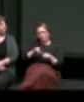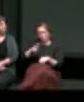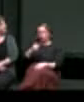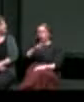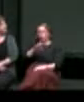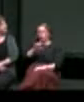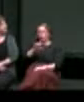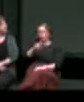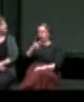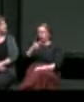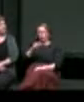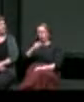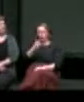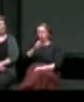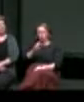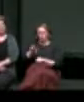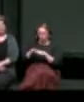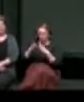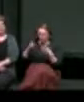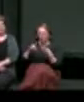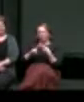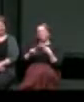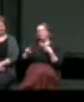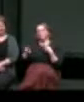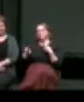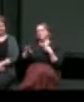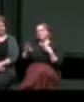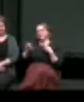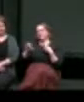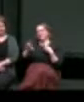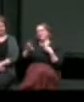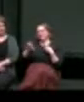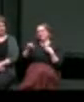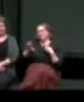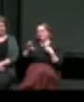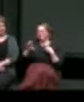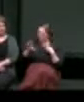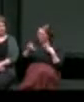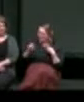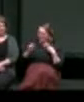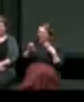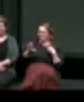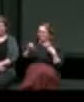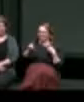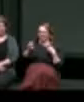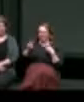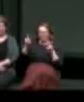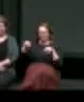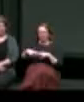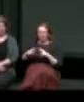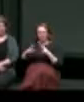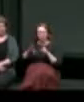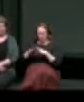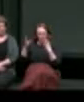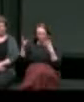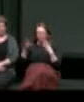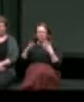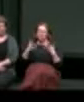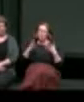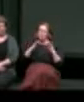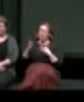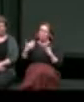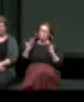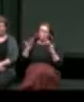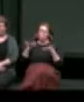The Oxbow area of Cascade Valley is open. The plan is to not have to close Gorge Metro